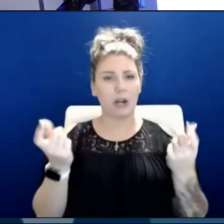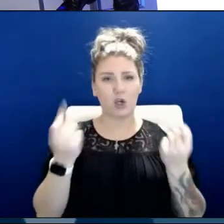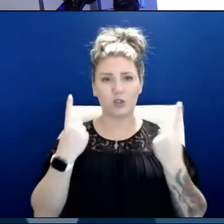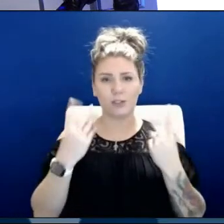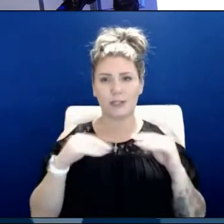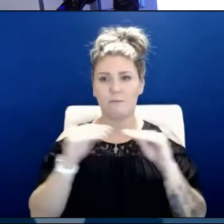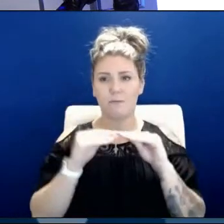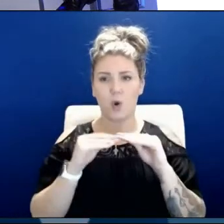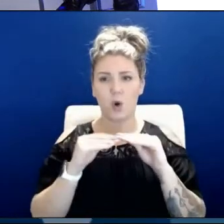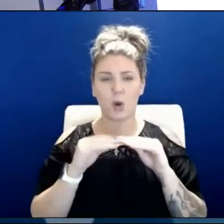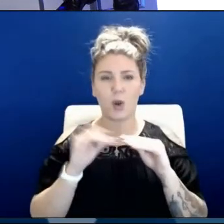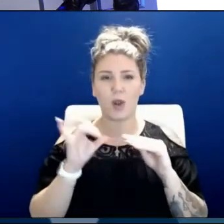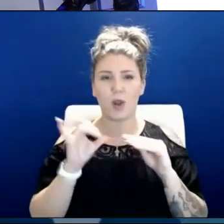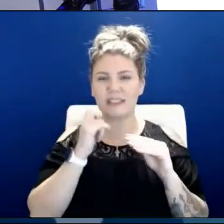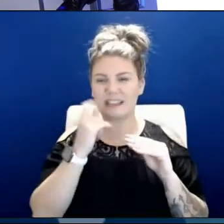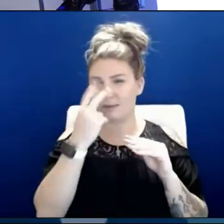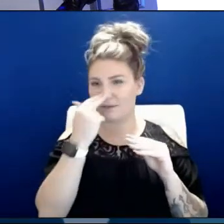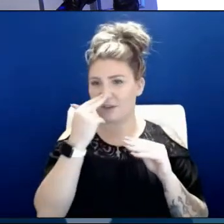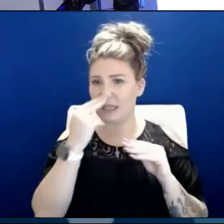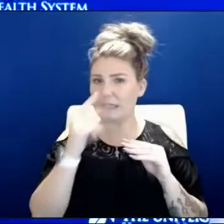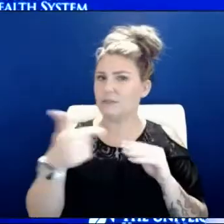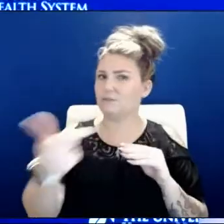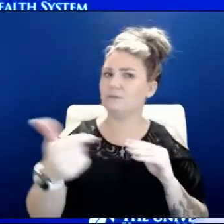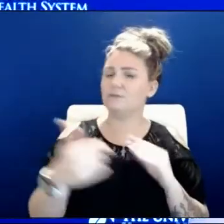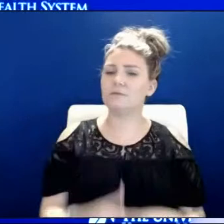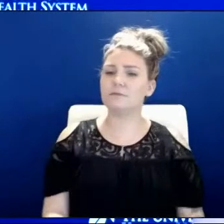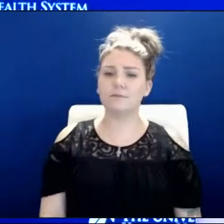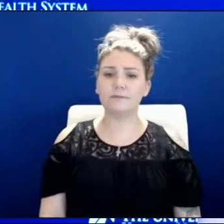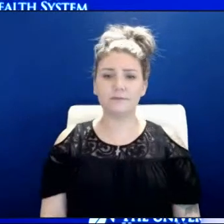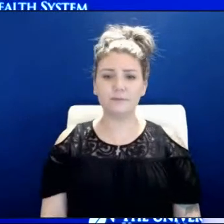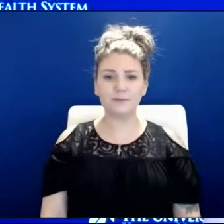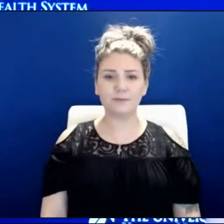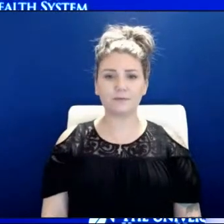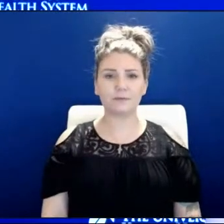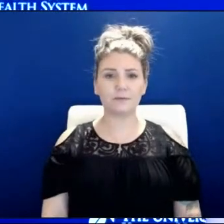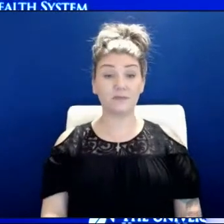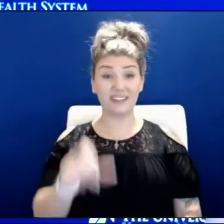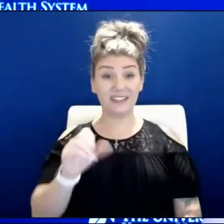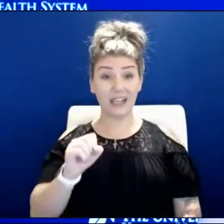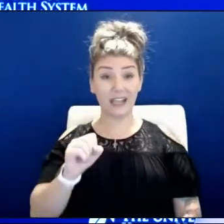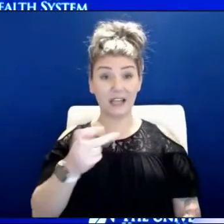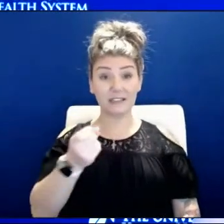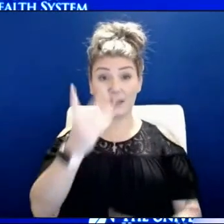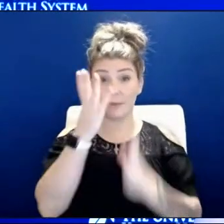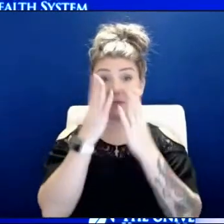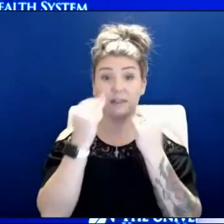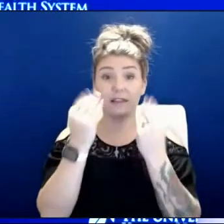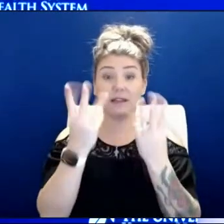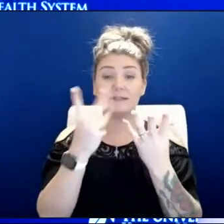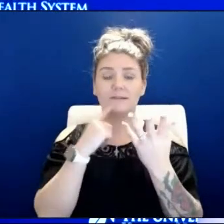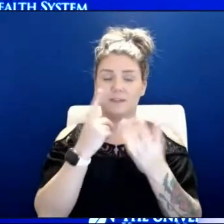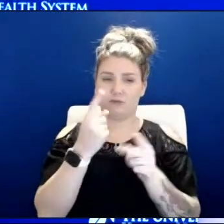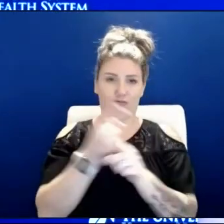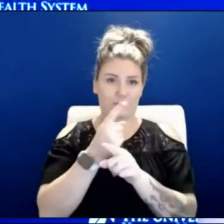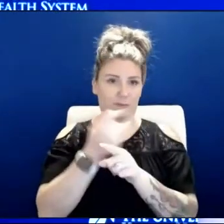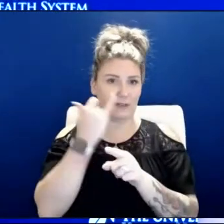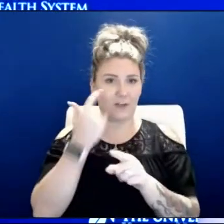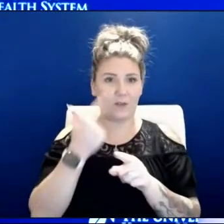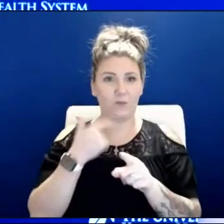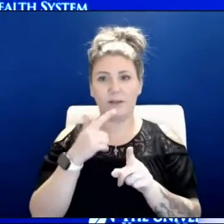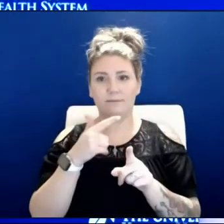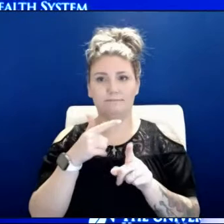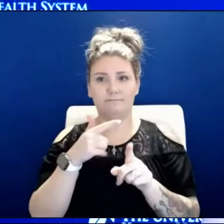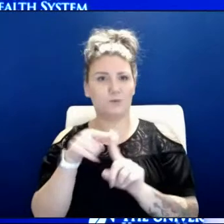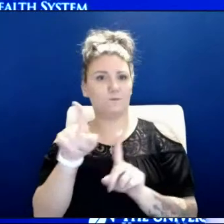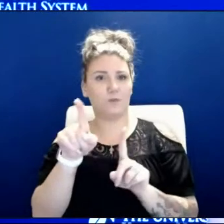thought that was a little funny. So, Hawk, let's go. Let's take it on. Yeah, I think some of that data, and please correct me and I'll defer to my other colleagues here, but